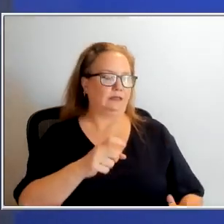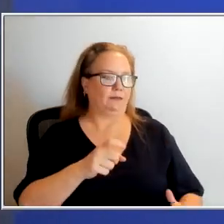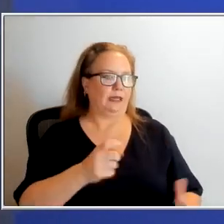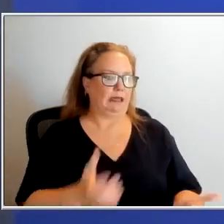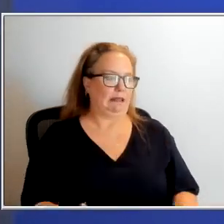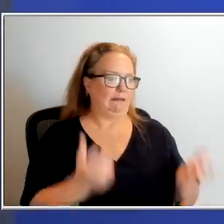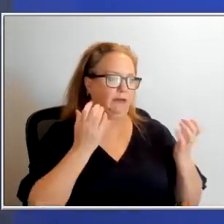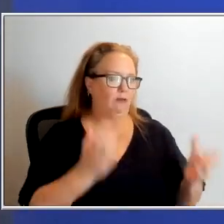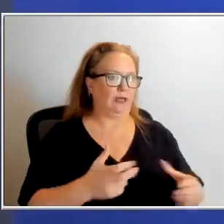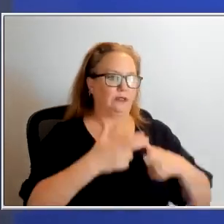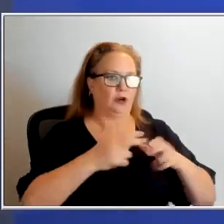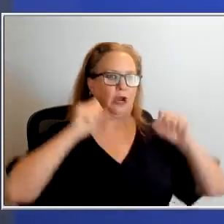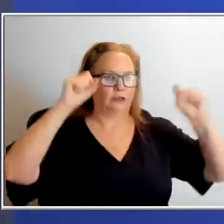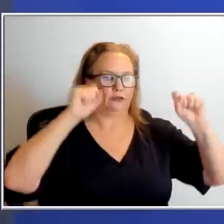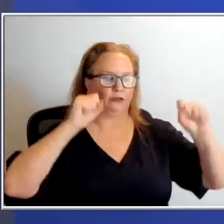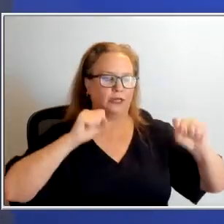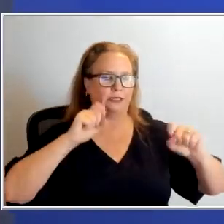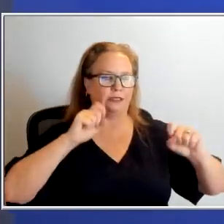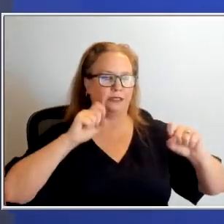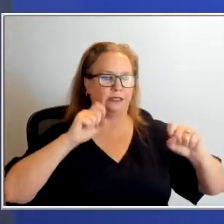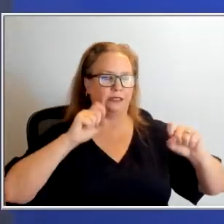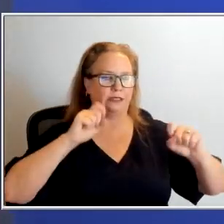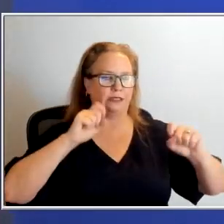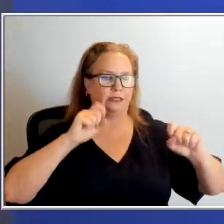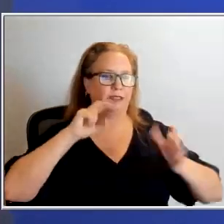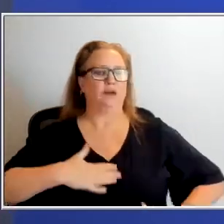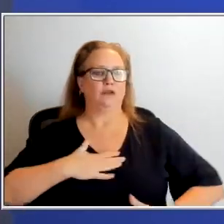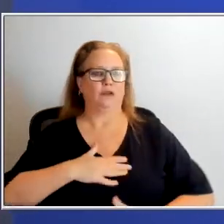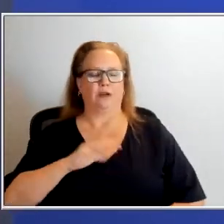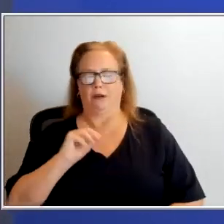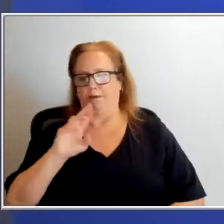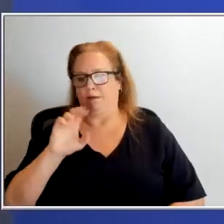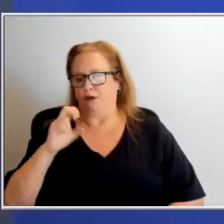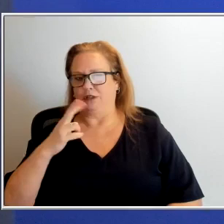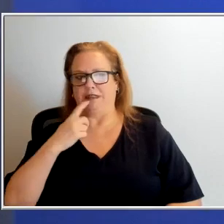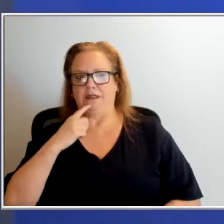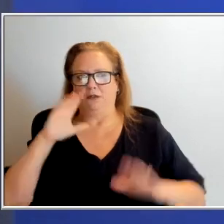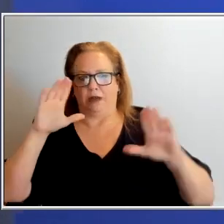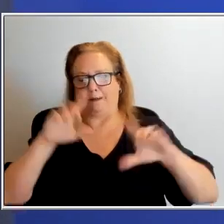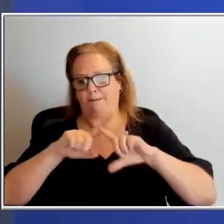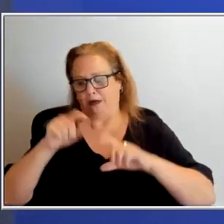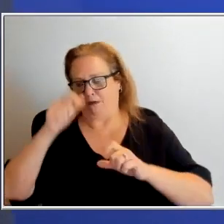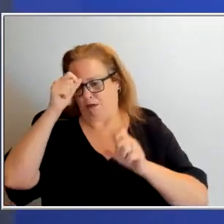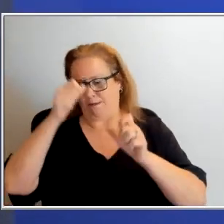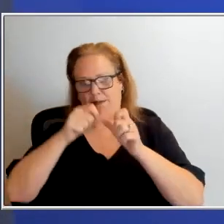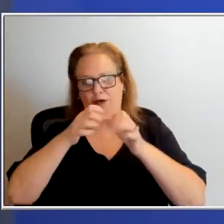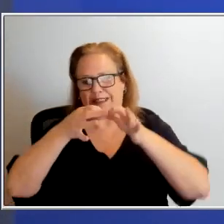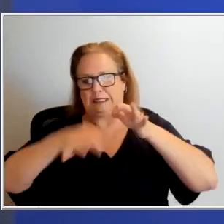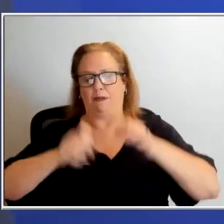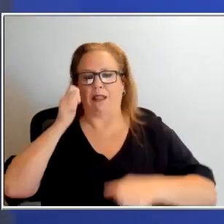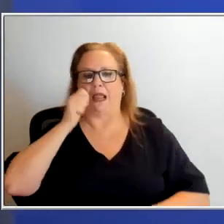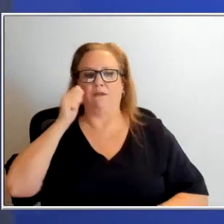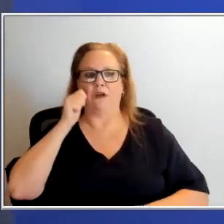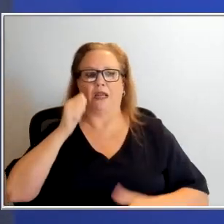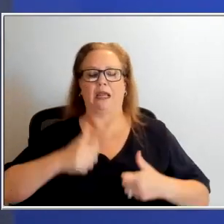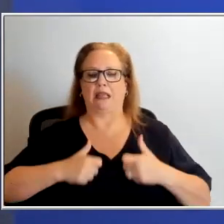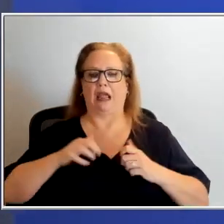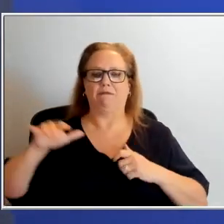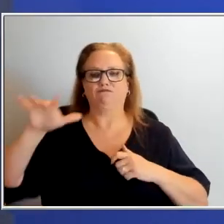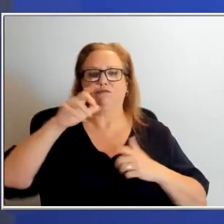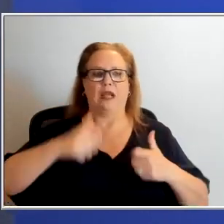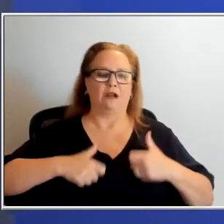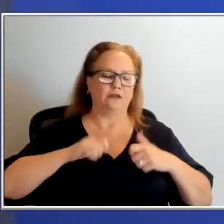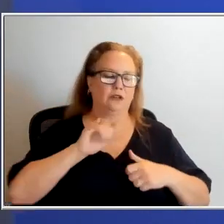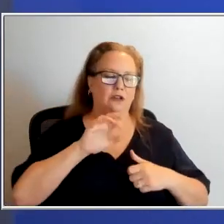or exercise, whatever it is, whatever you enjoy, I think, as Marcia said, is great. But remember, just in the simple tasks that we oftentimes do around the house in the yard, that's